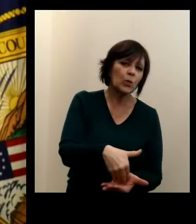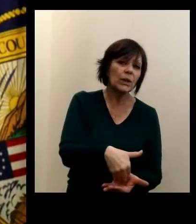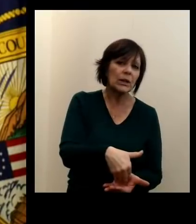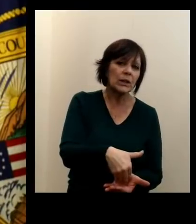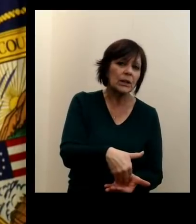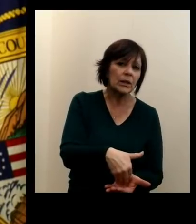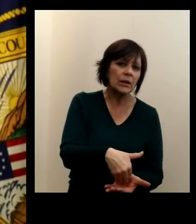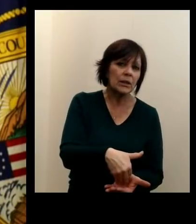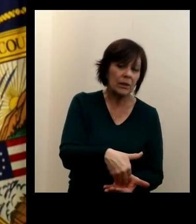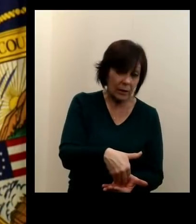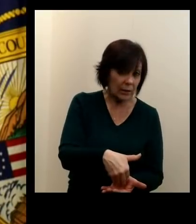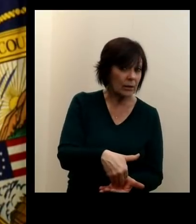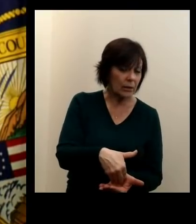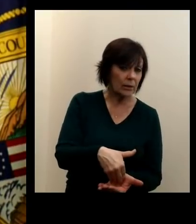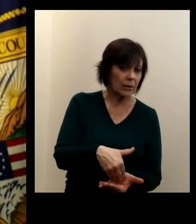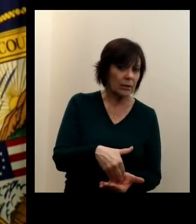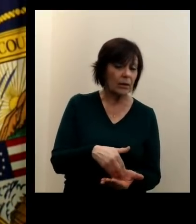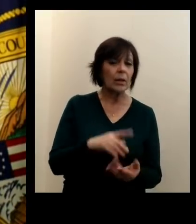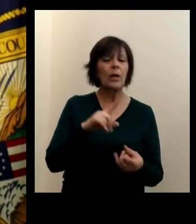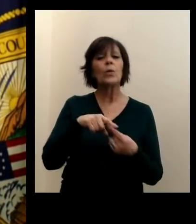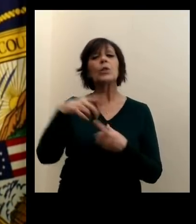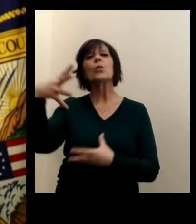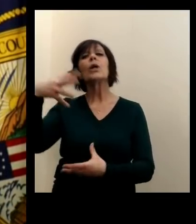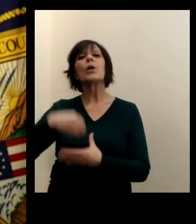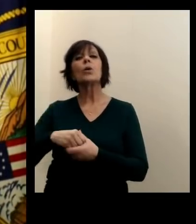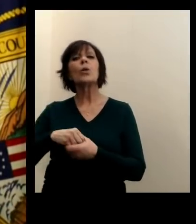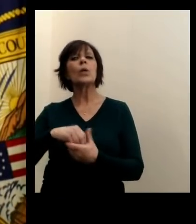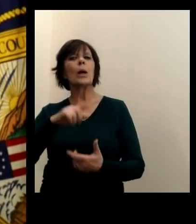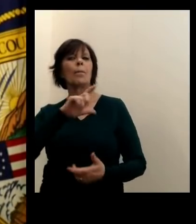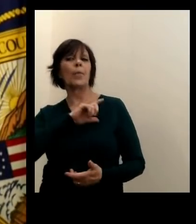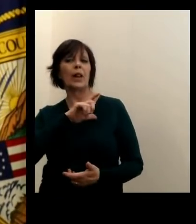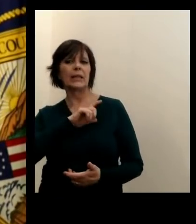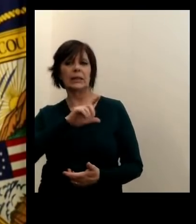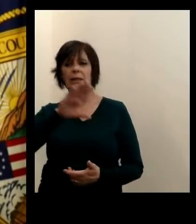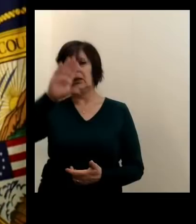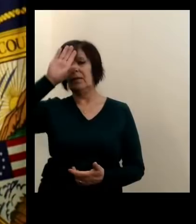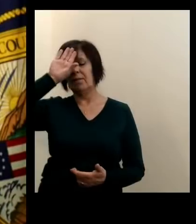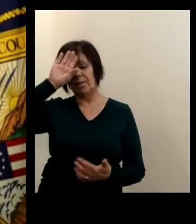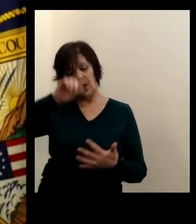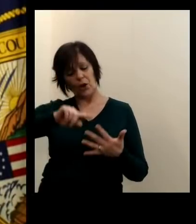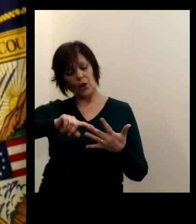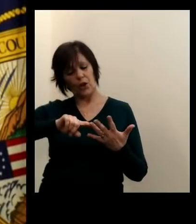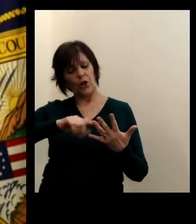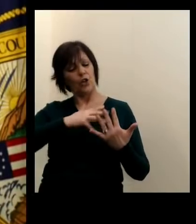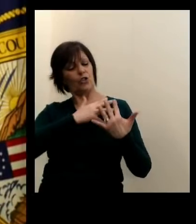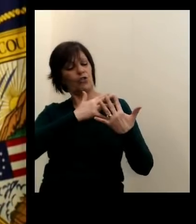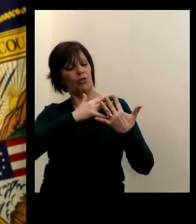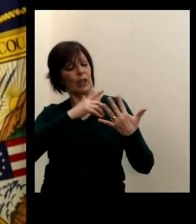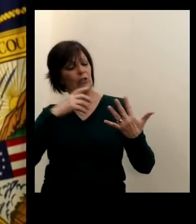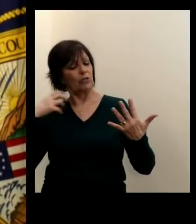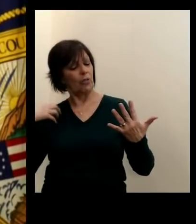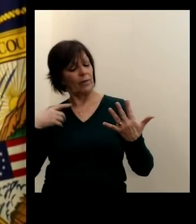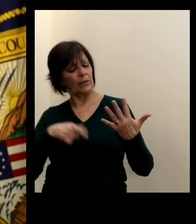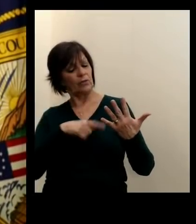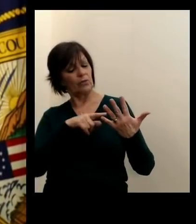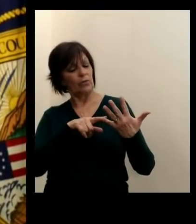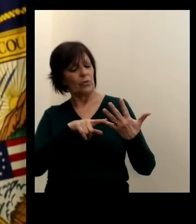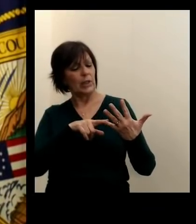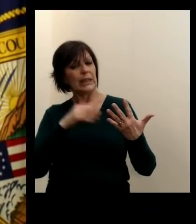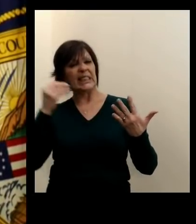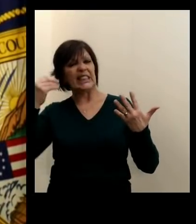175,000 adults. When you include all police and fire, all correctional officers,